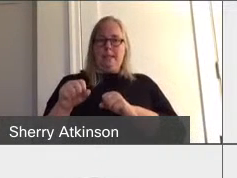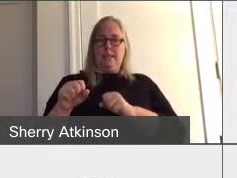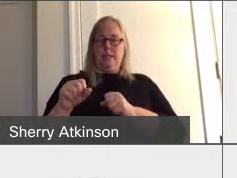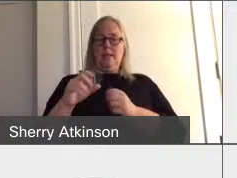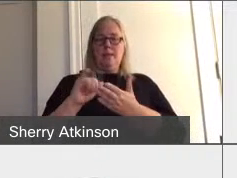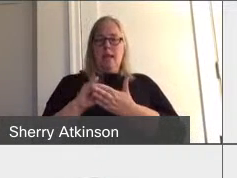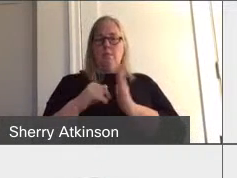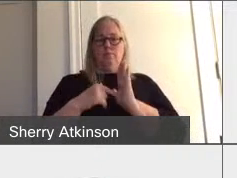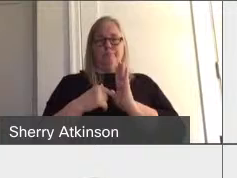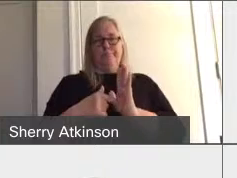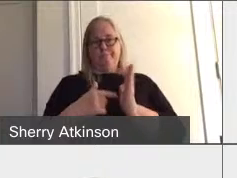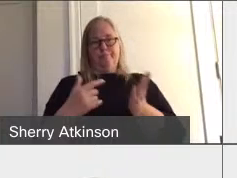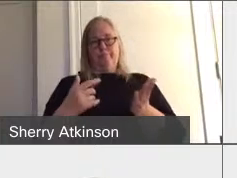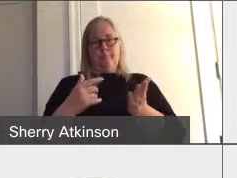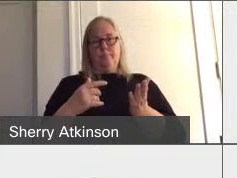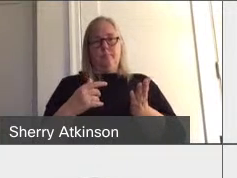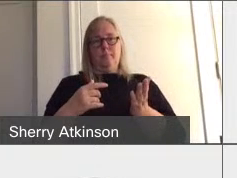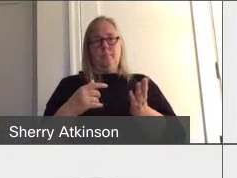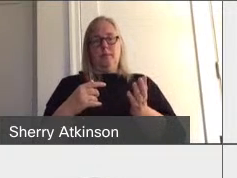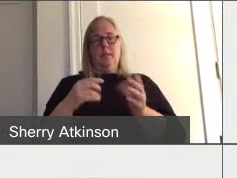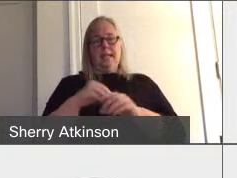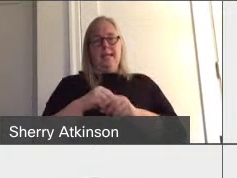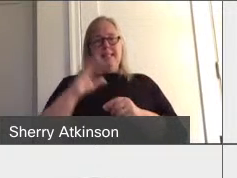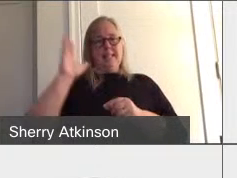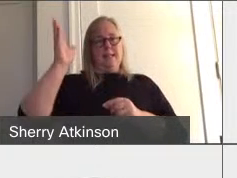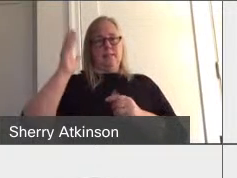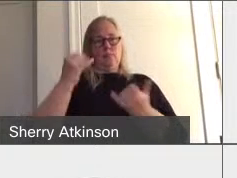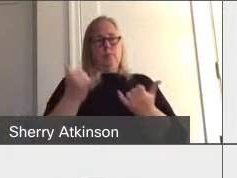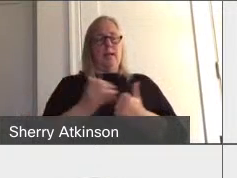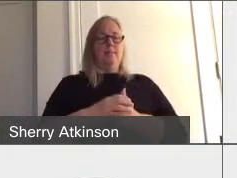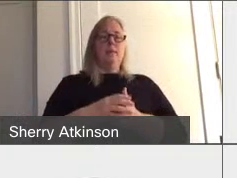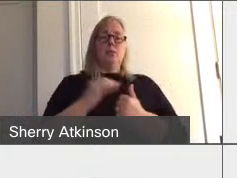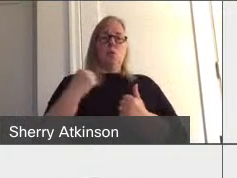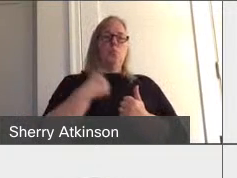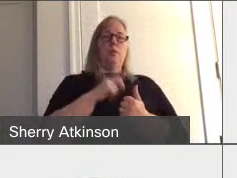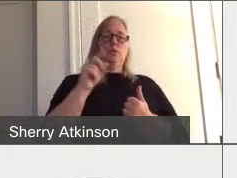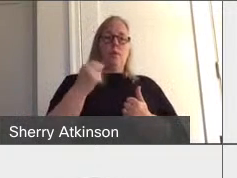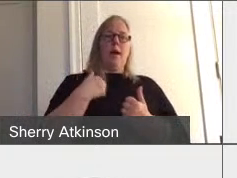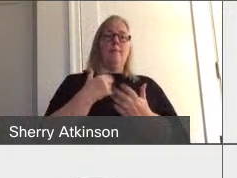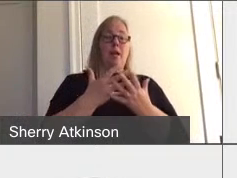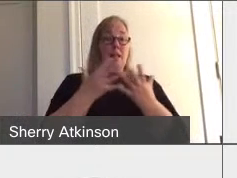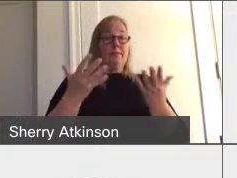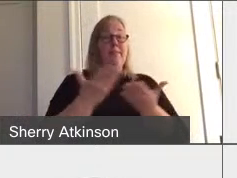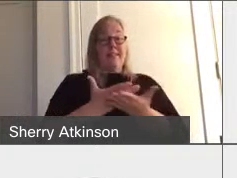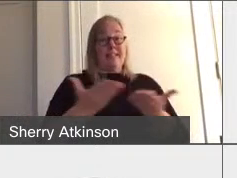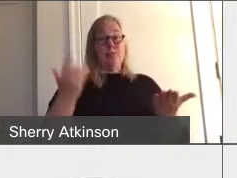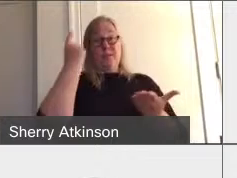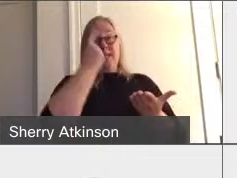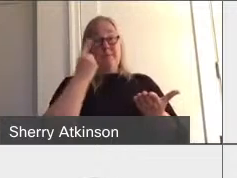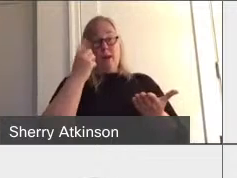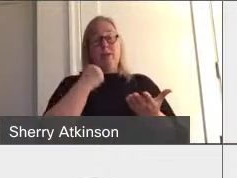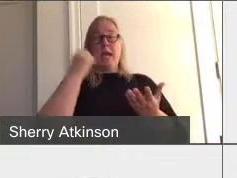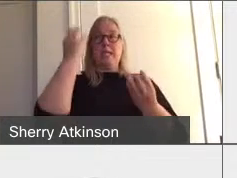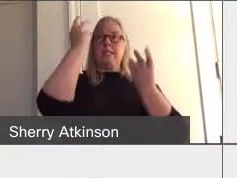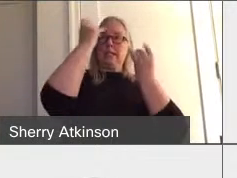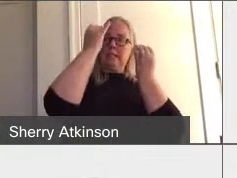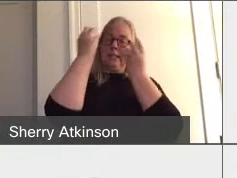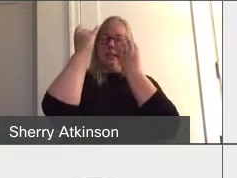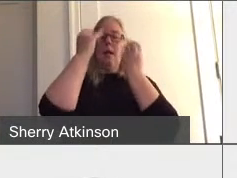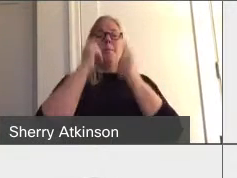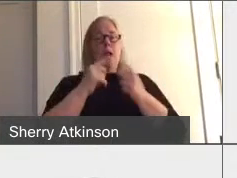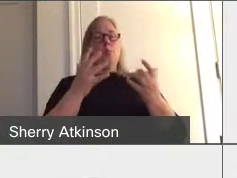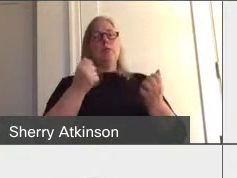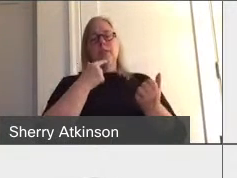tax burden today. So we do have a lot of things to think about that and digest, but I want to thank